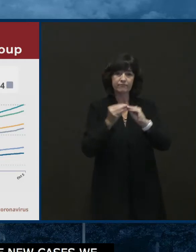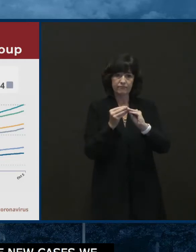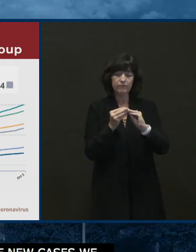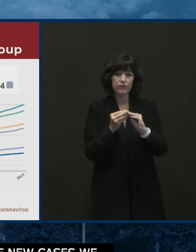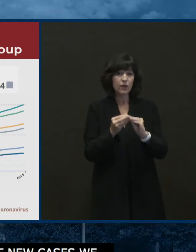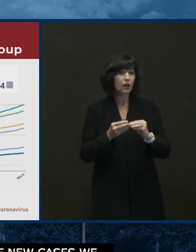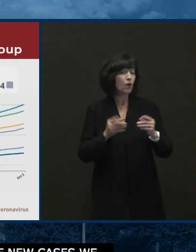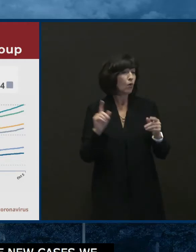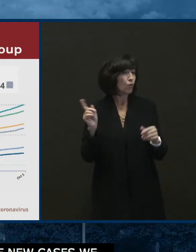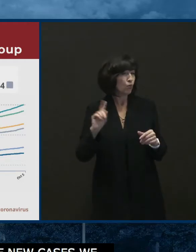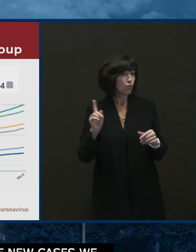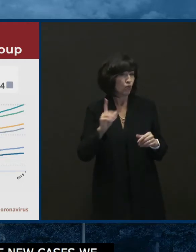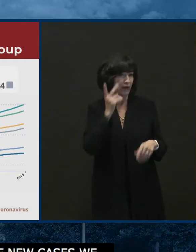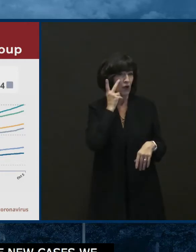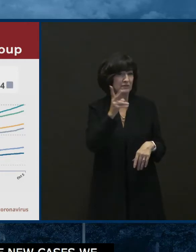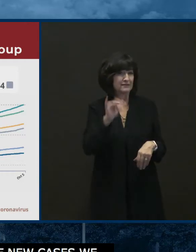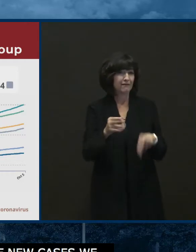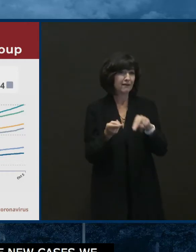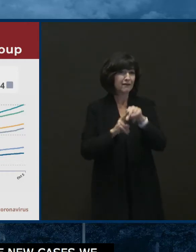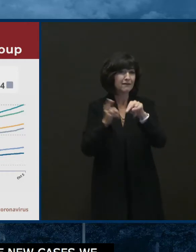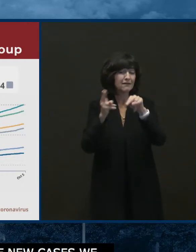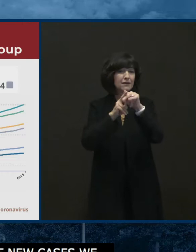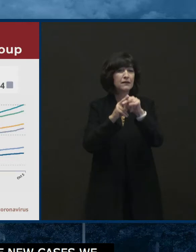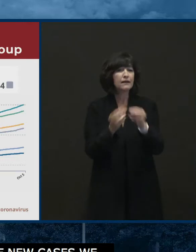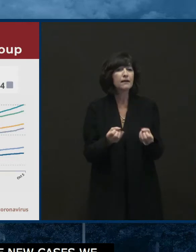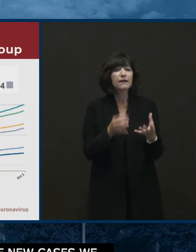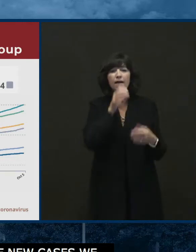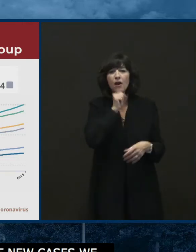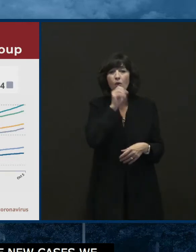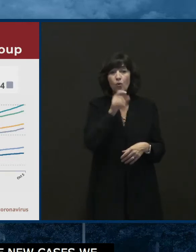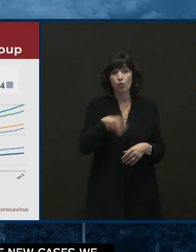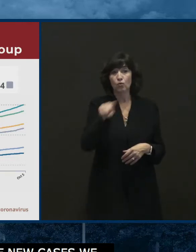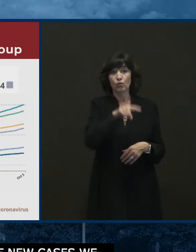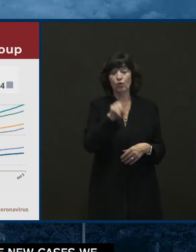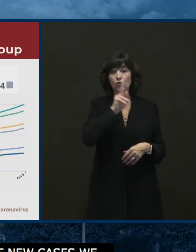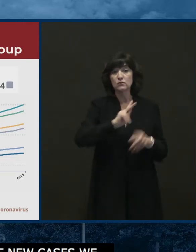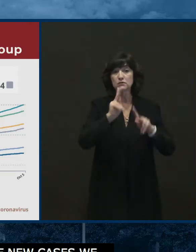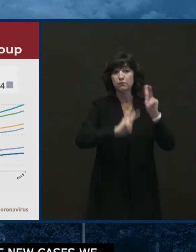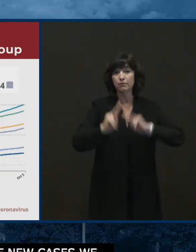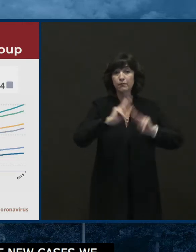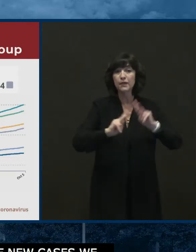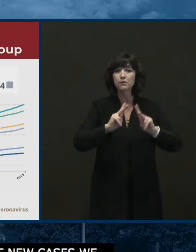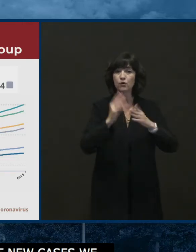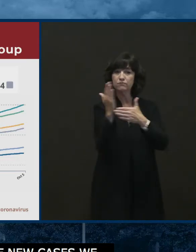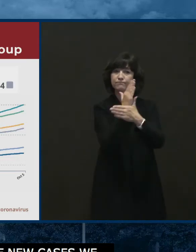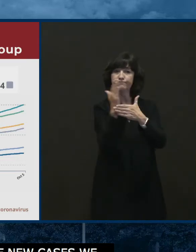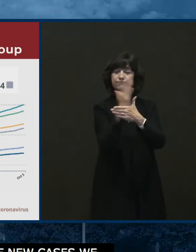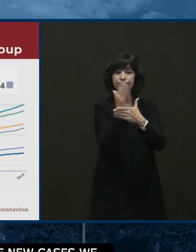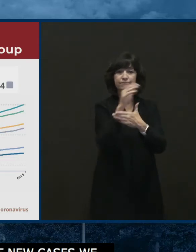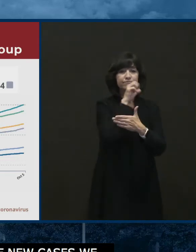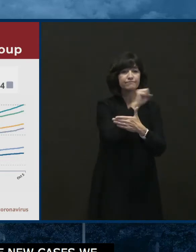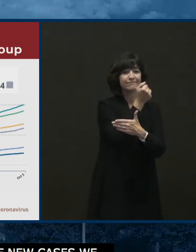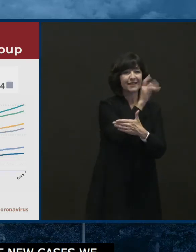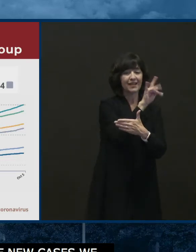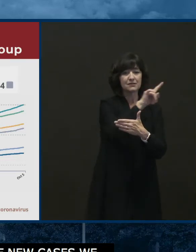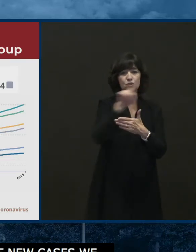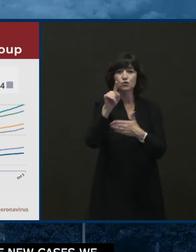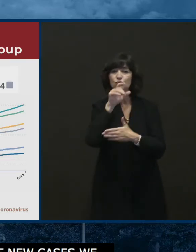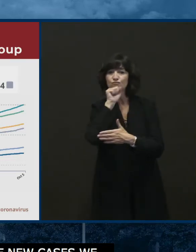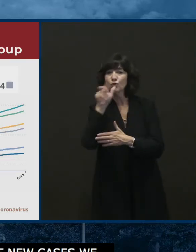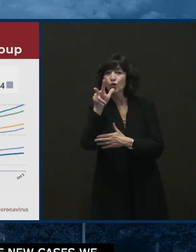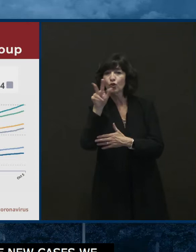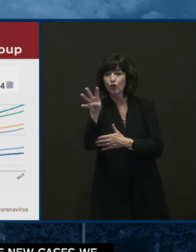adult demographic, ages 18 to 34. Some of that hangover from